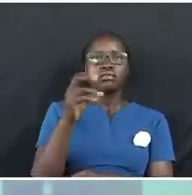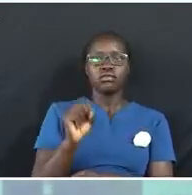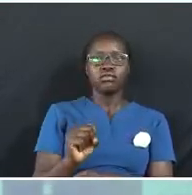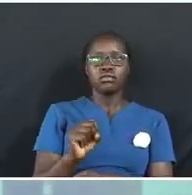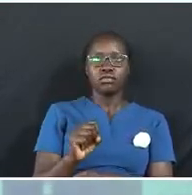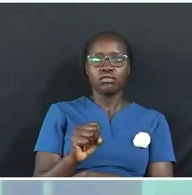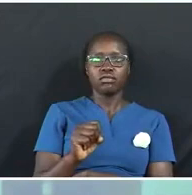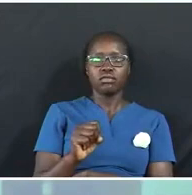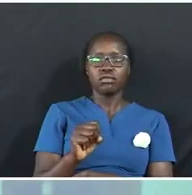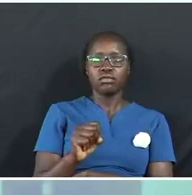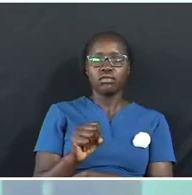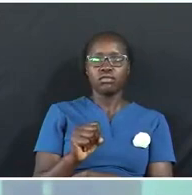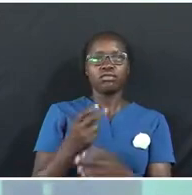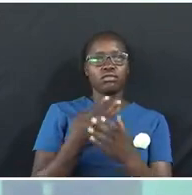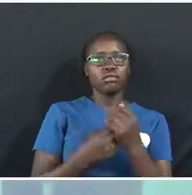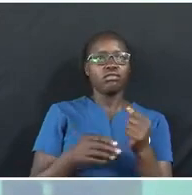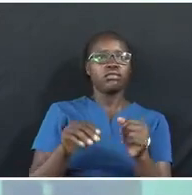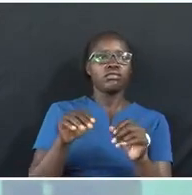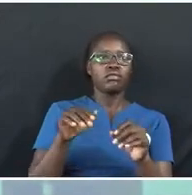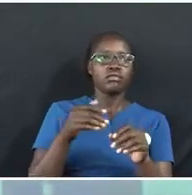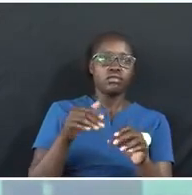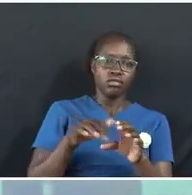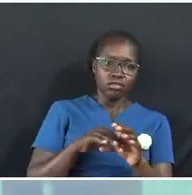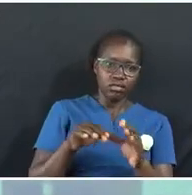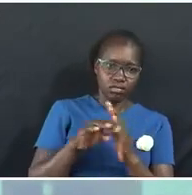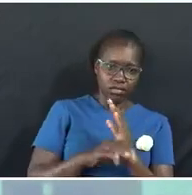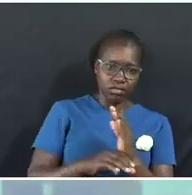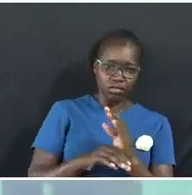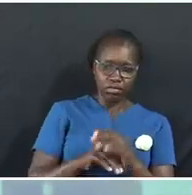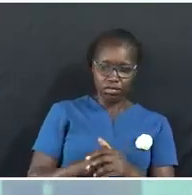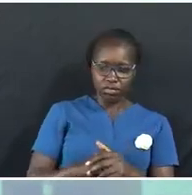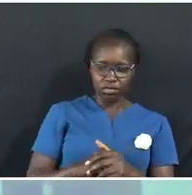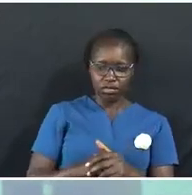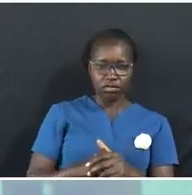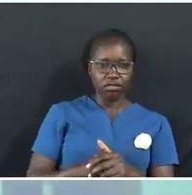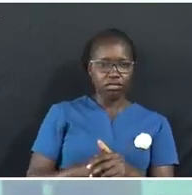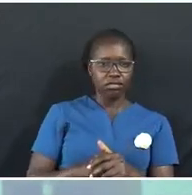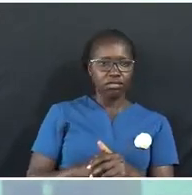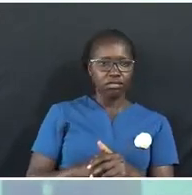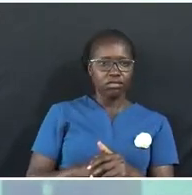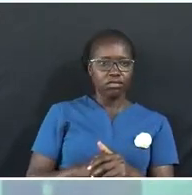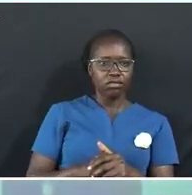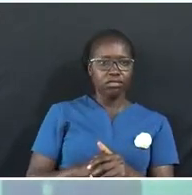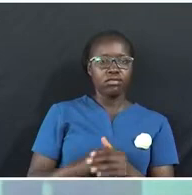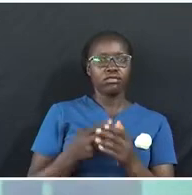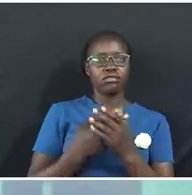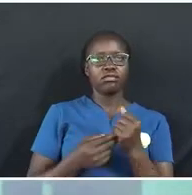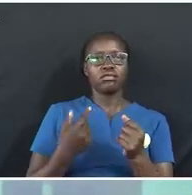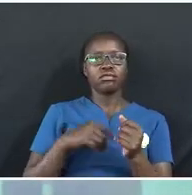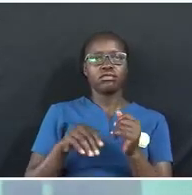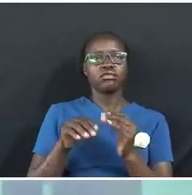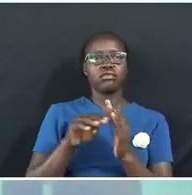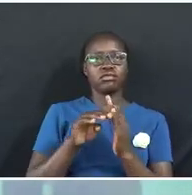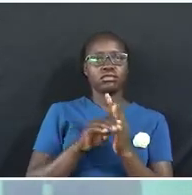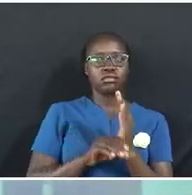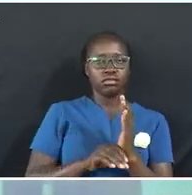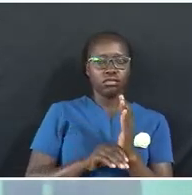2025. How do we answer? Double our membership. Double our membership.